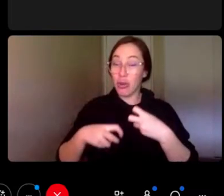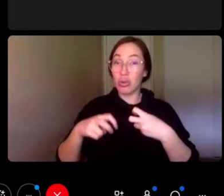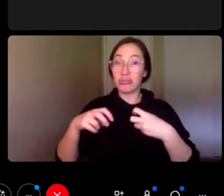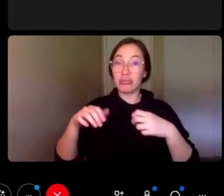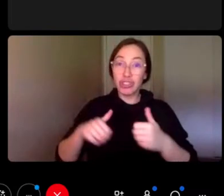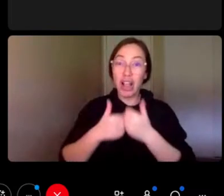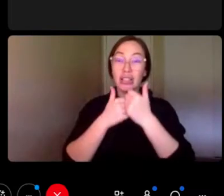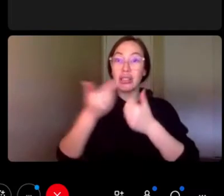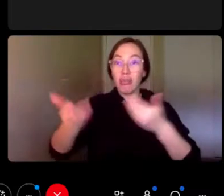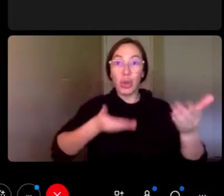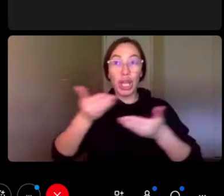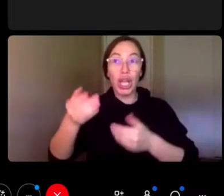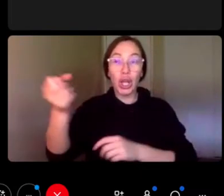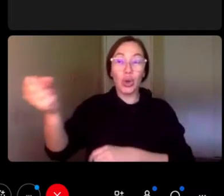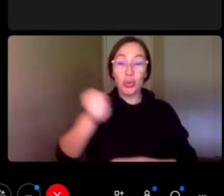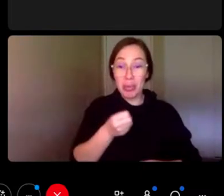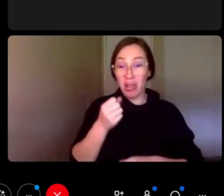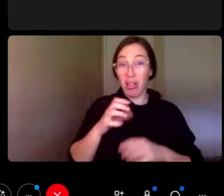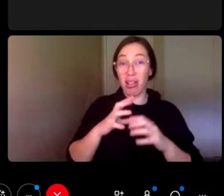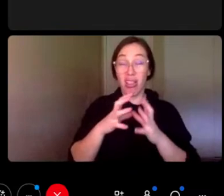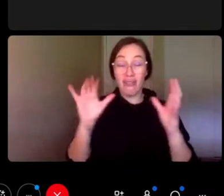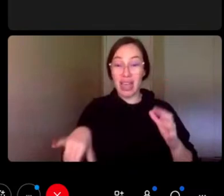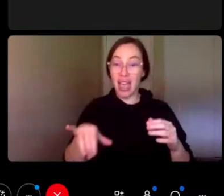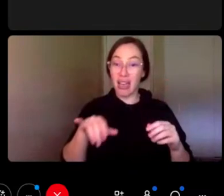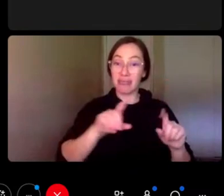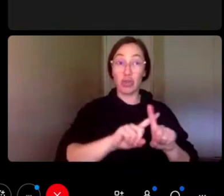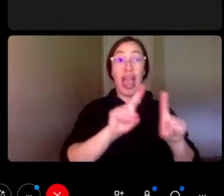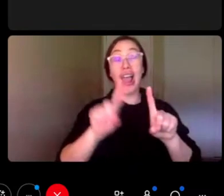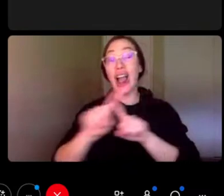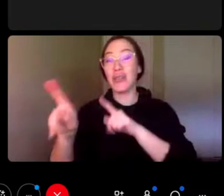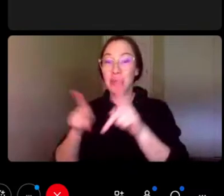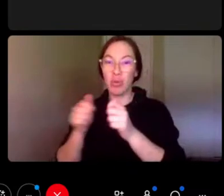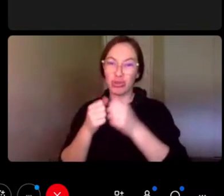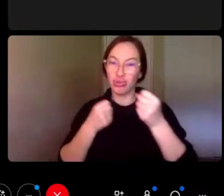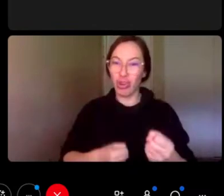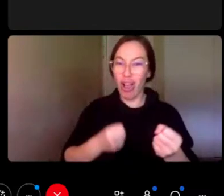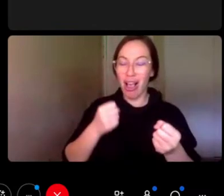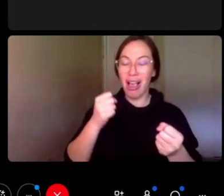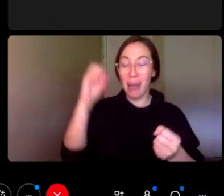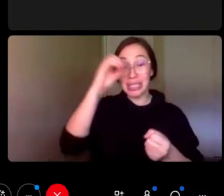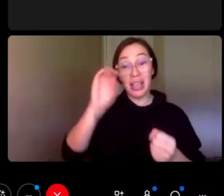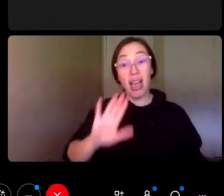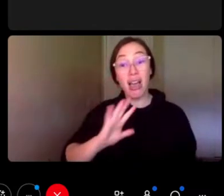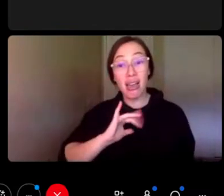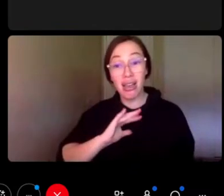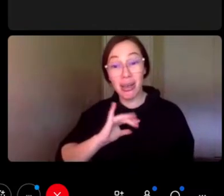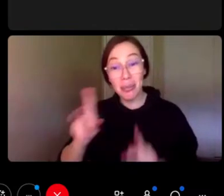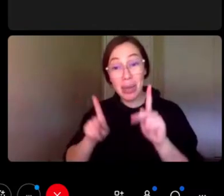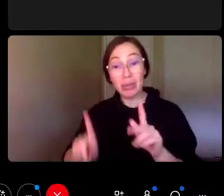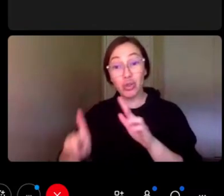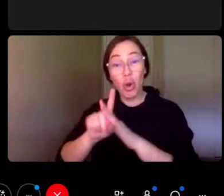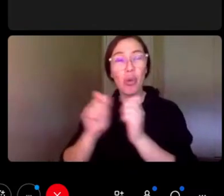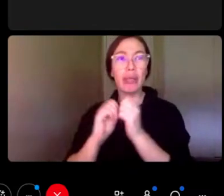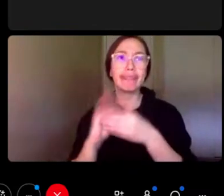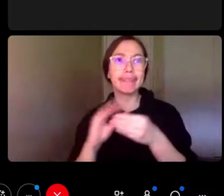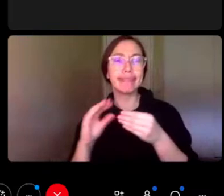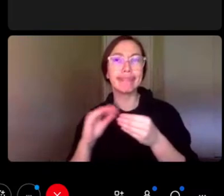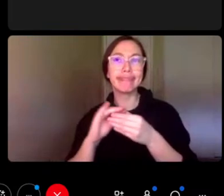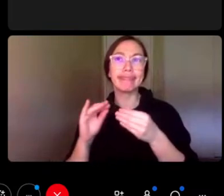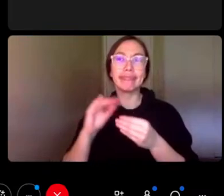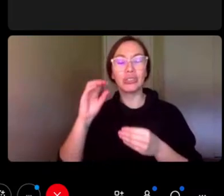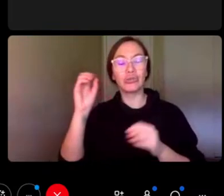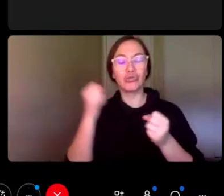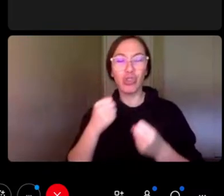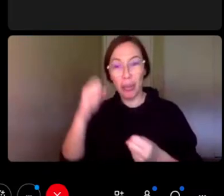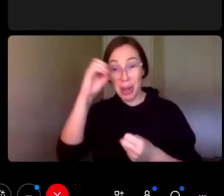in. And a lot of that is because of a gallery of people with strong opinions. It's wonderful to have people show up with strong opinions, but the